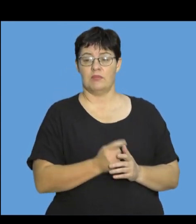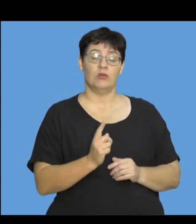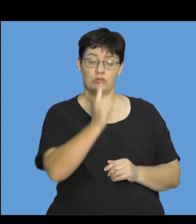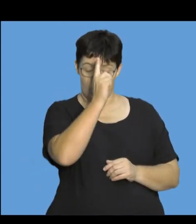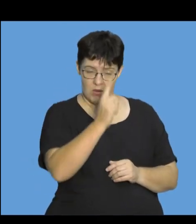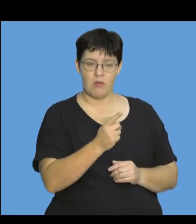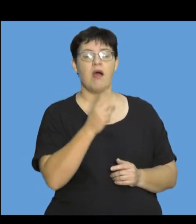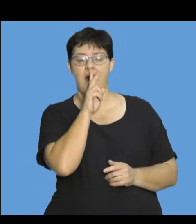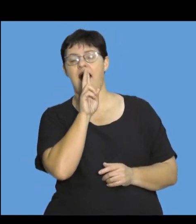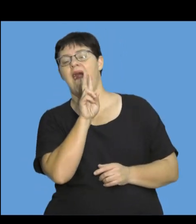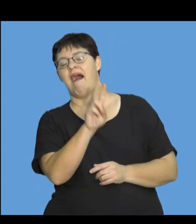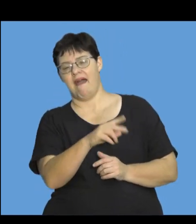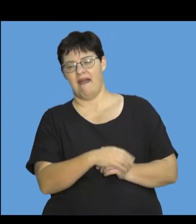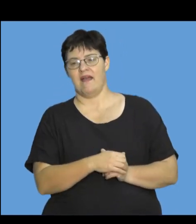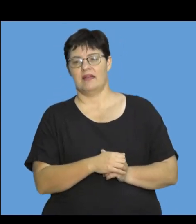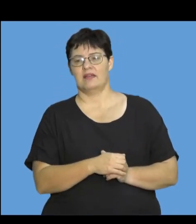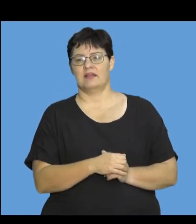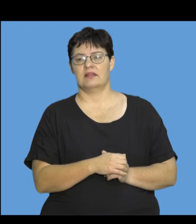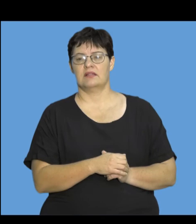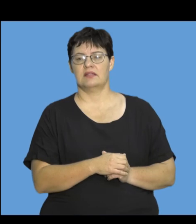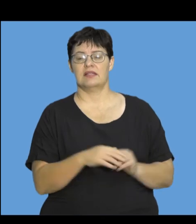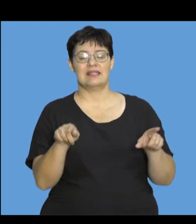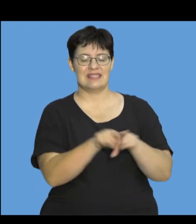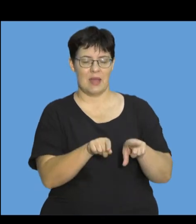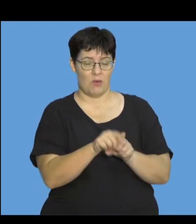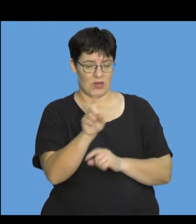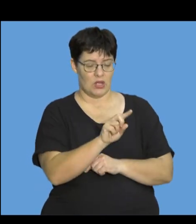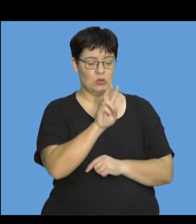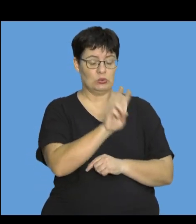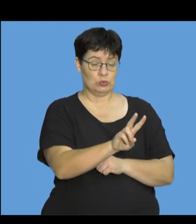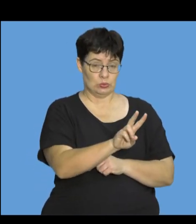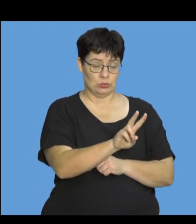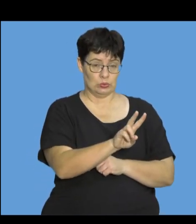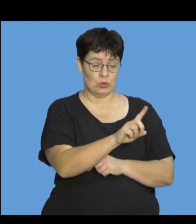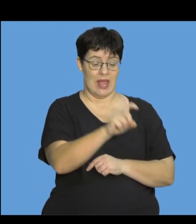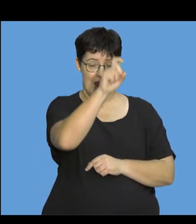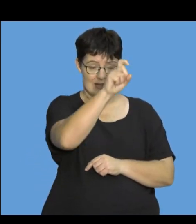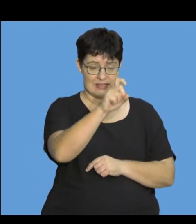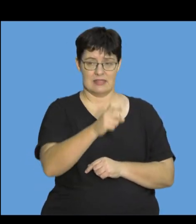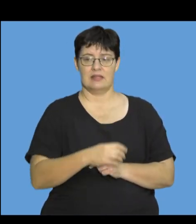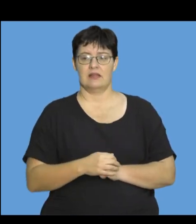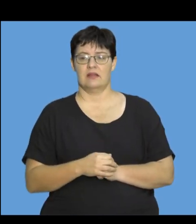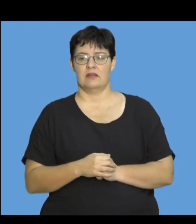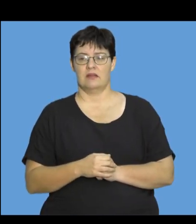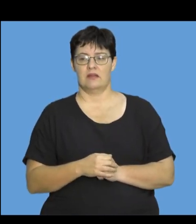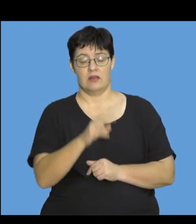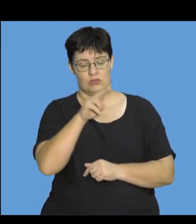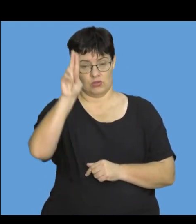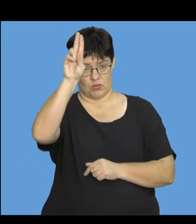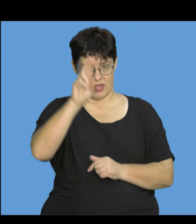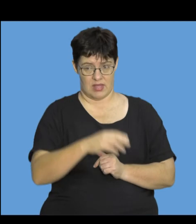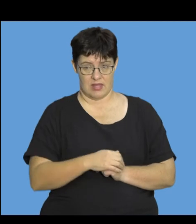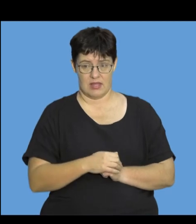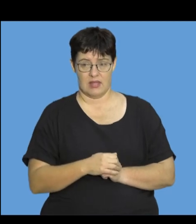did. But at the top, you can see that this part here is the same as 2 to the exponent of x